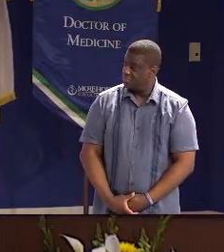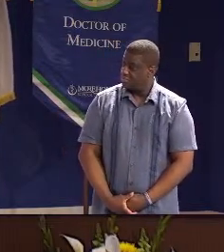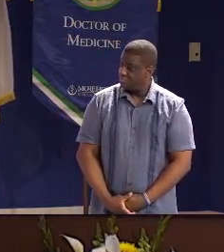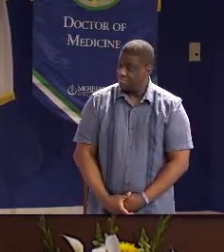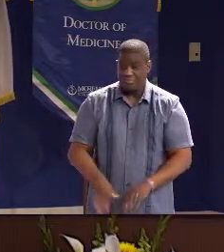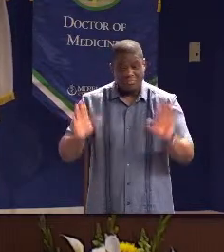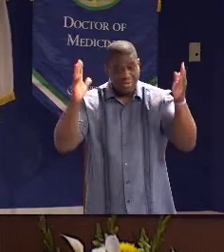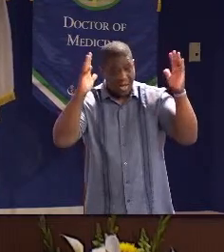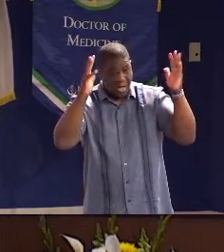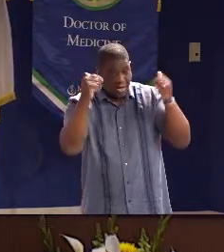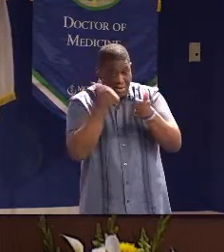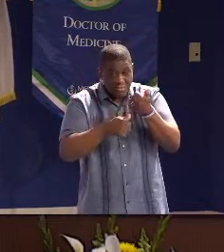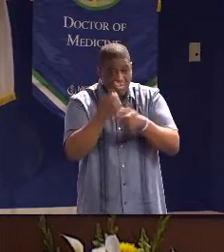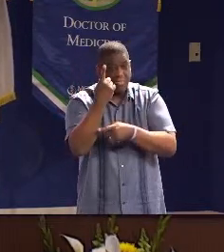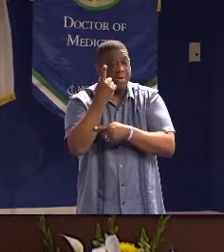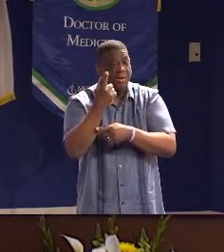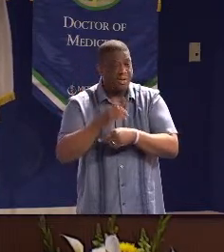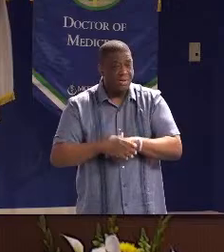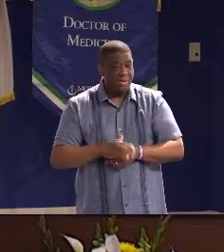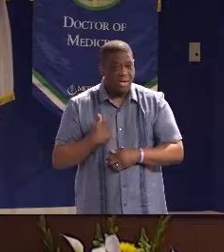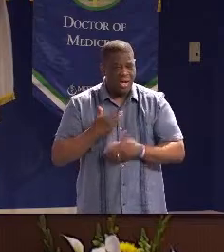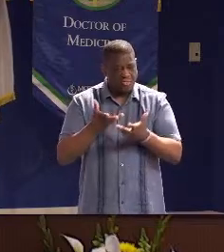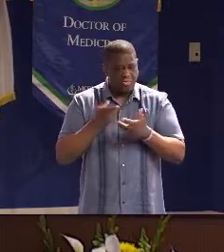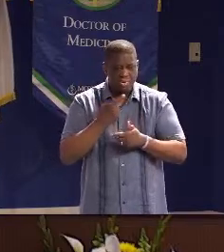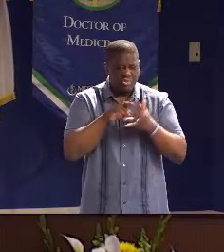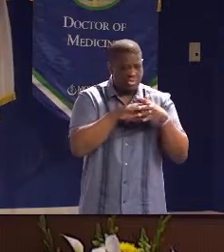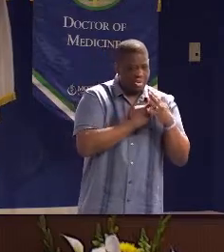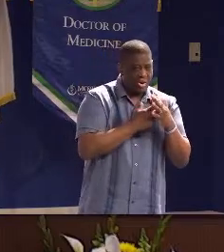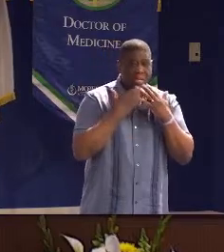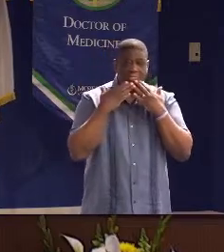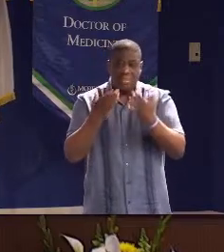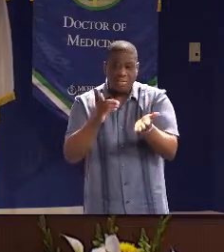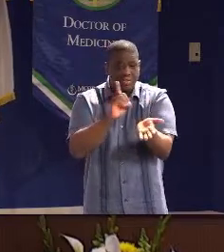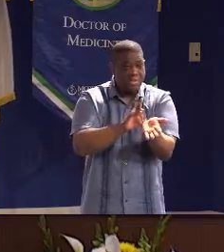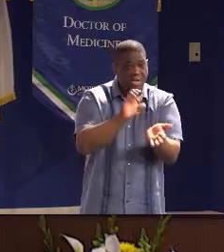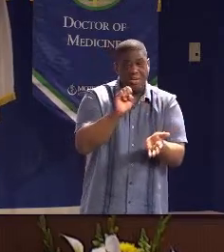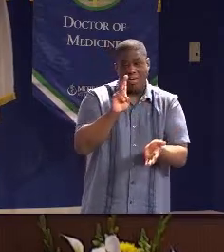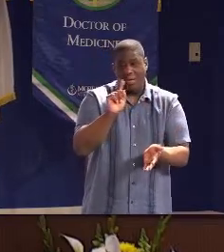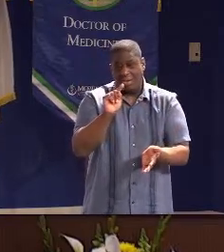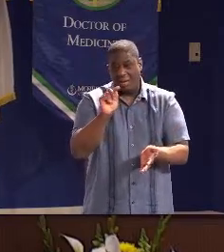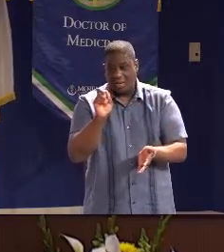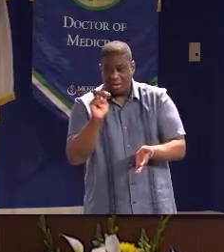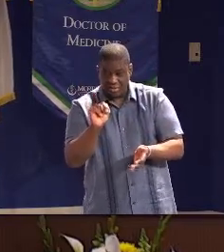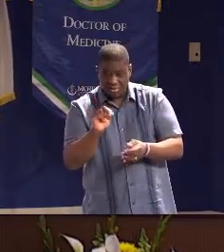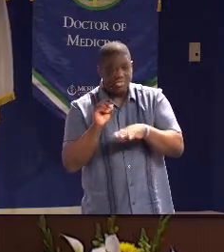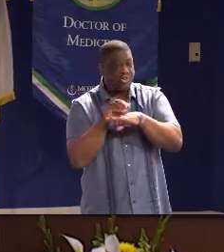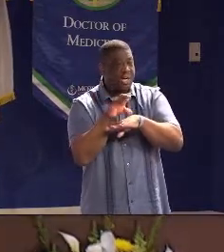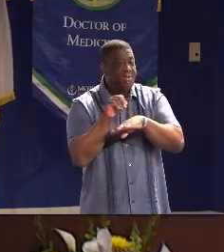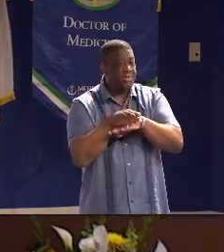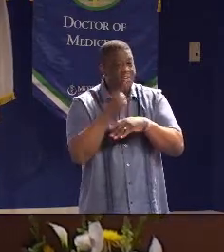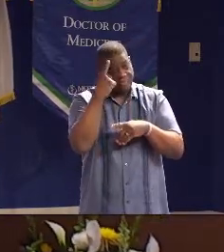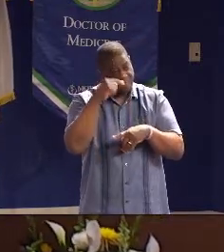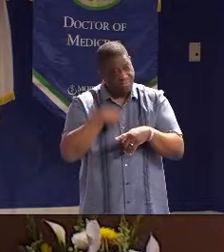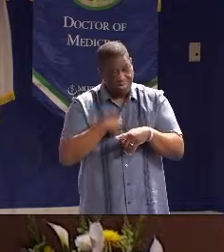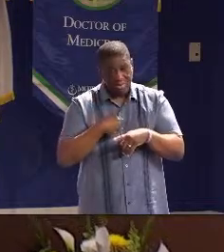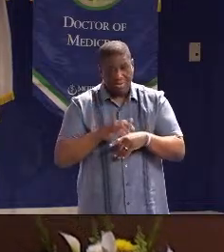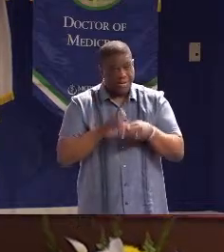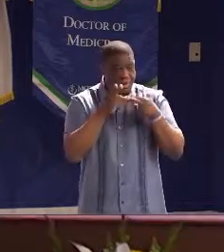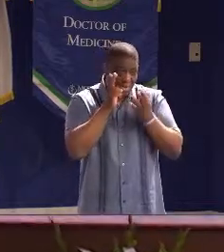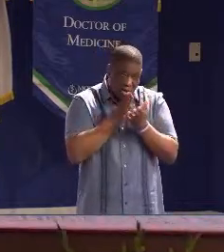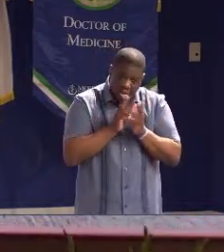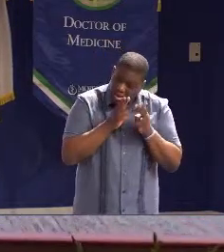Alrighty, hi everyone. I just want to start off saying thank you to Dr. Sutton for being such an advocate for students. I can honestly say